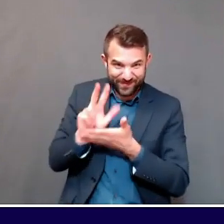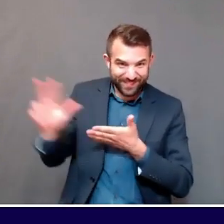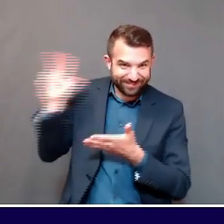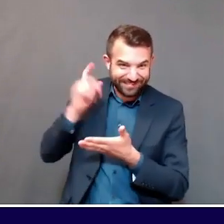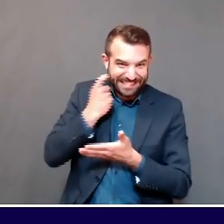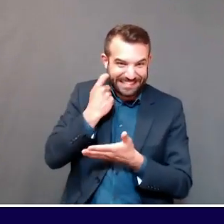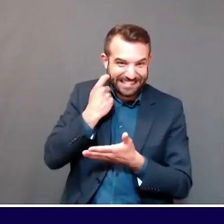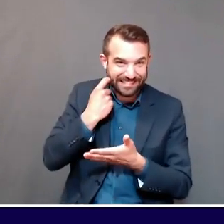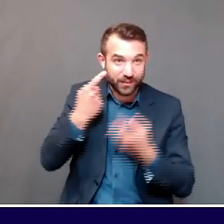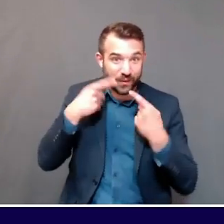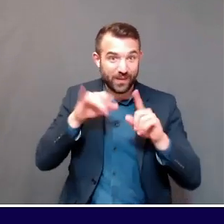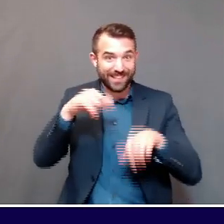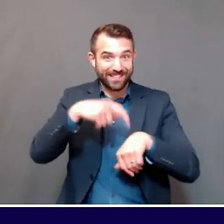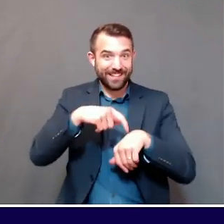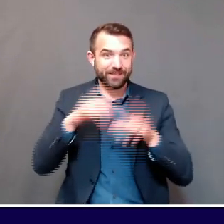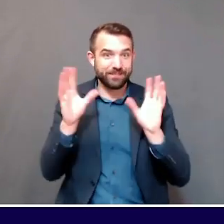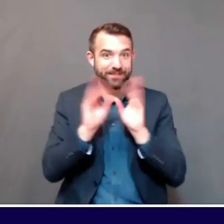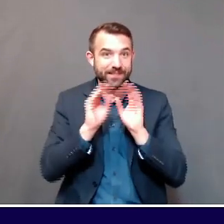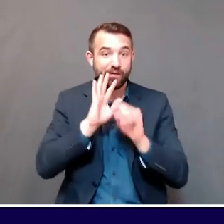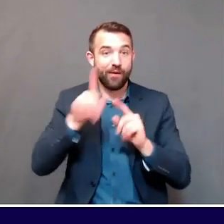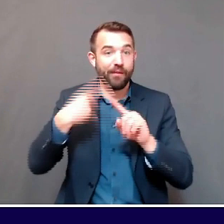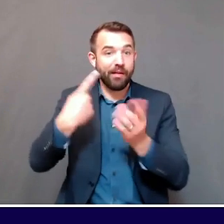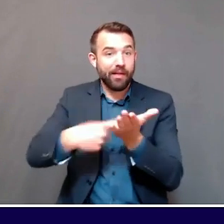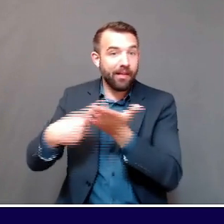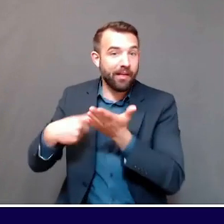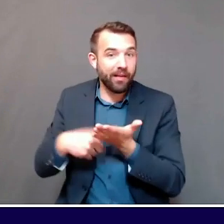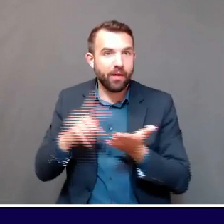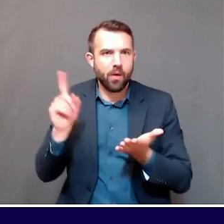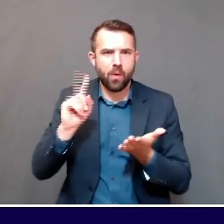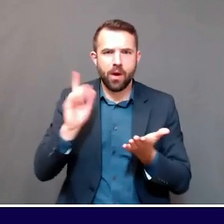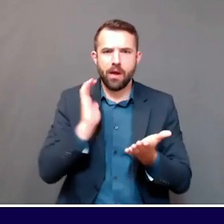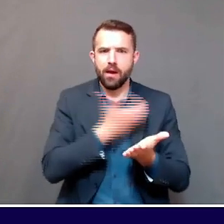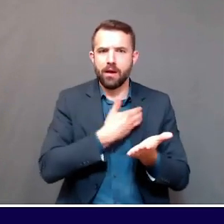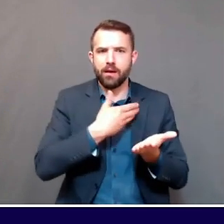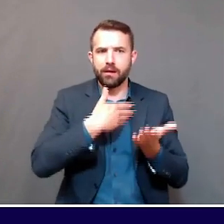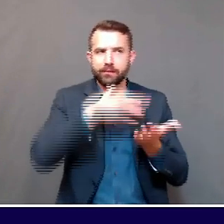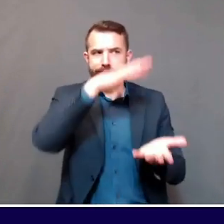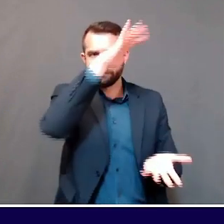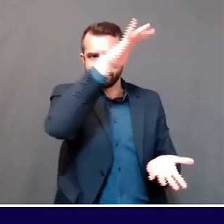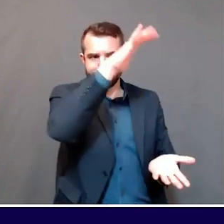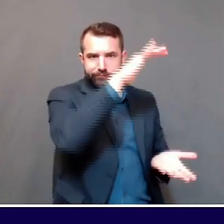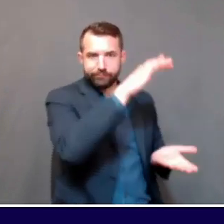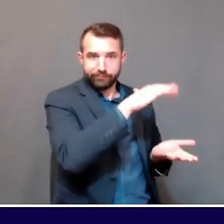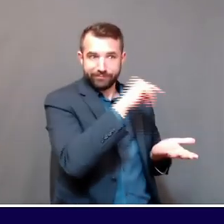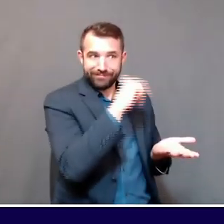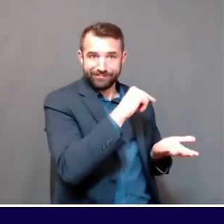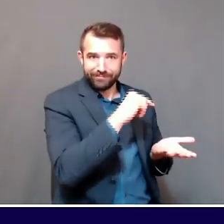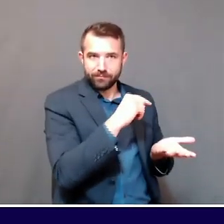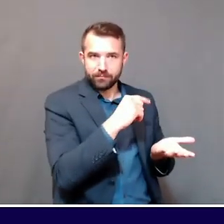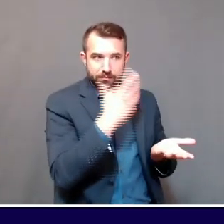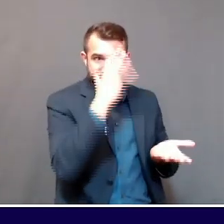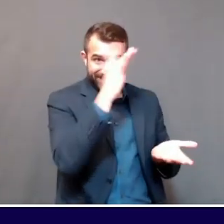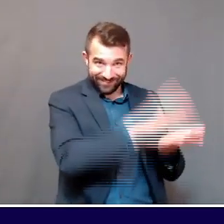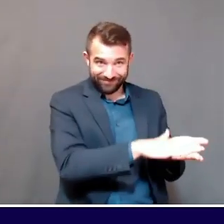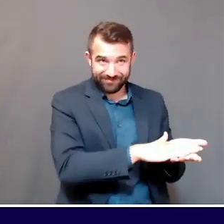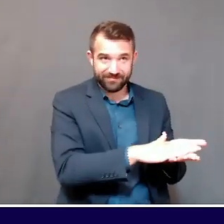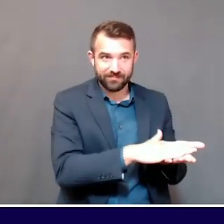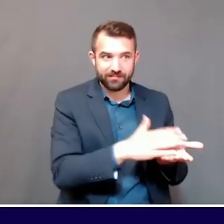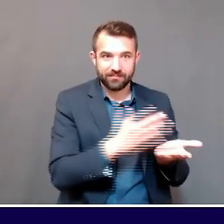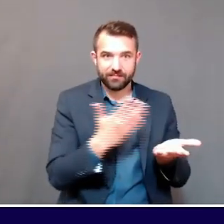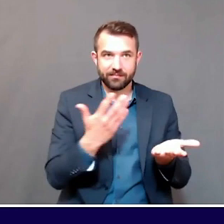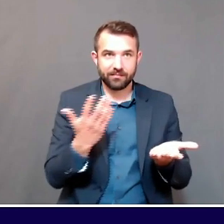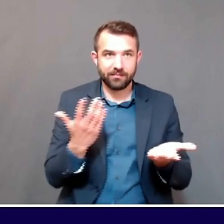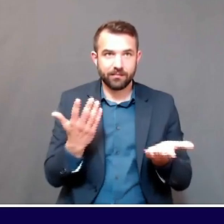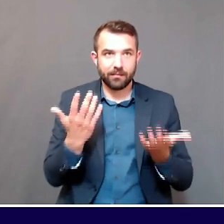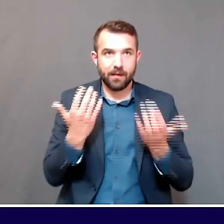meetings, we were talking about situations in which our PPE supplies may be exhausted. Thankfully, we're not there